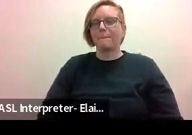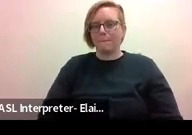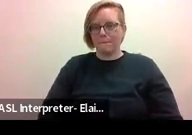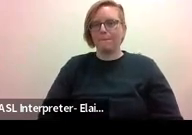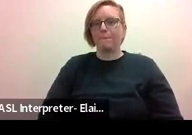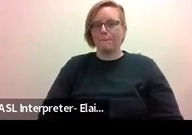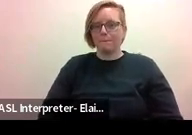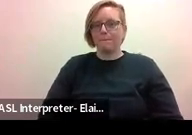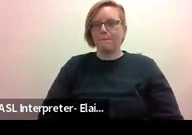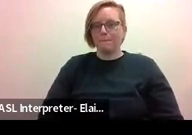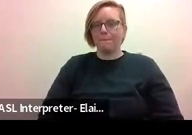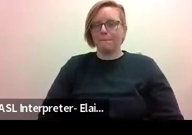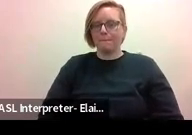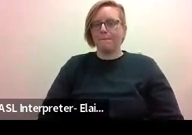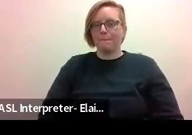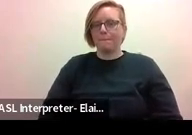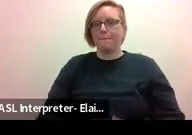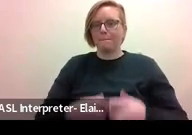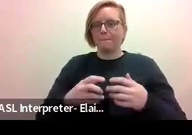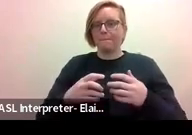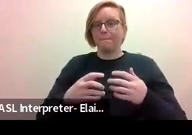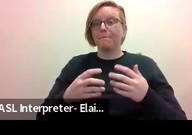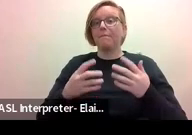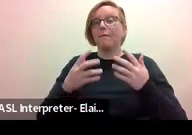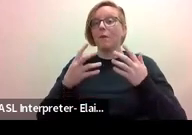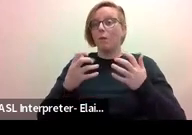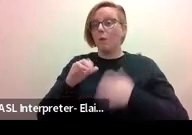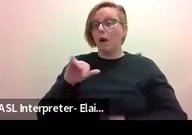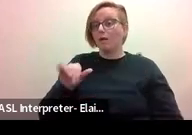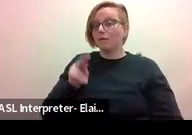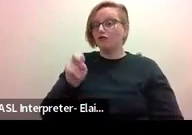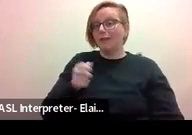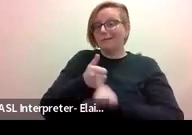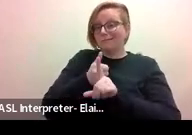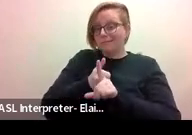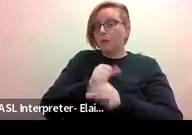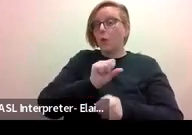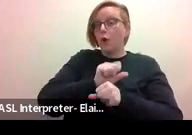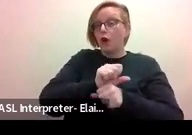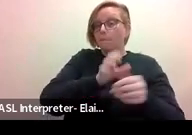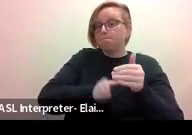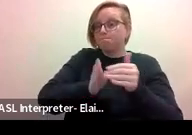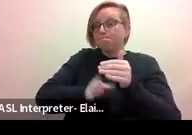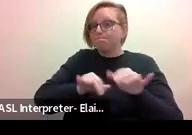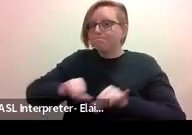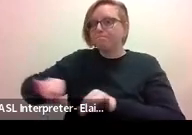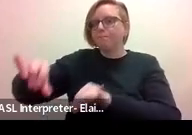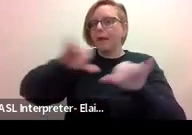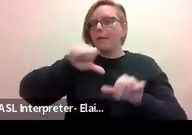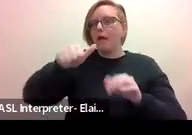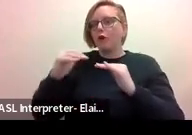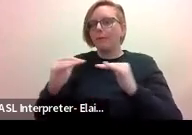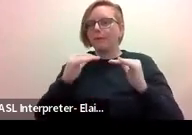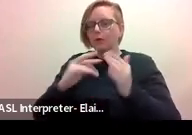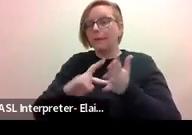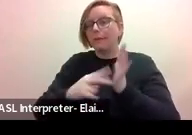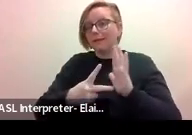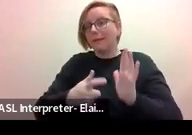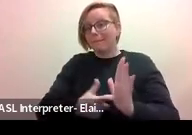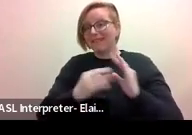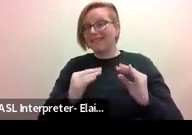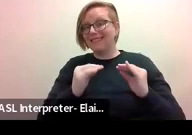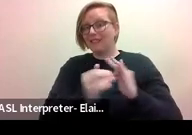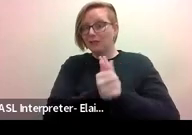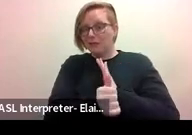So we want Jane to complete her work with her the same as her peers. We're going to teach her self-initiation